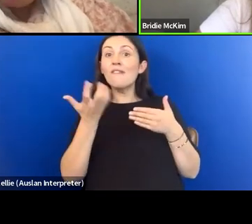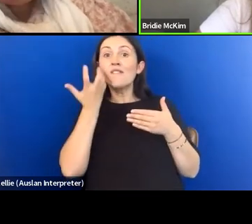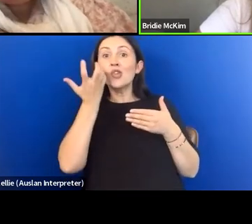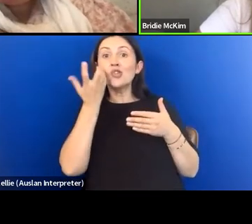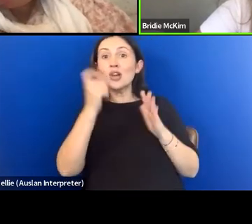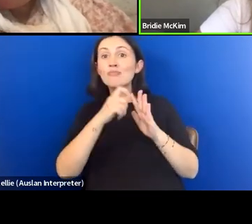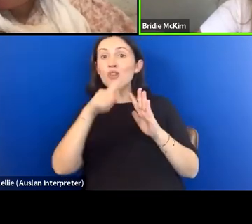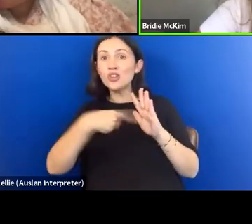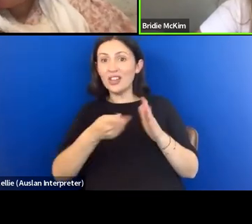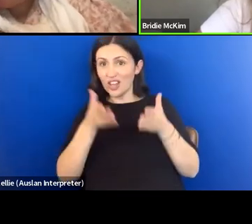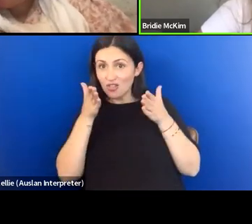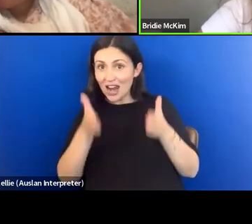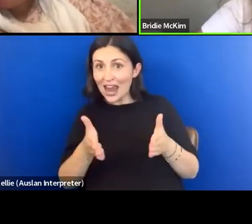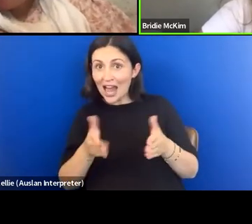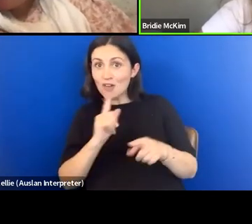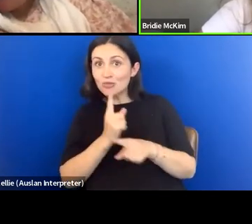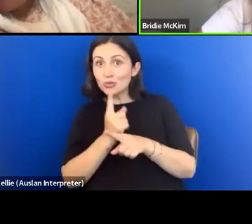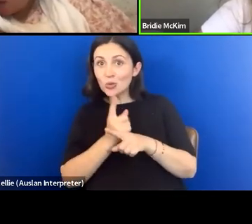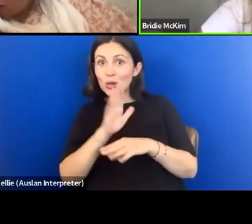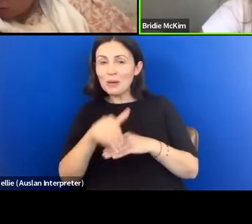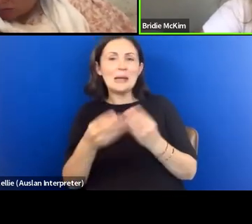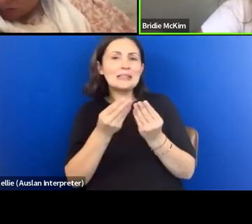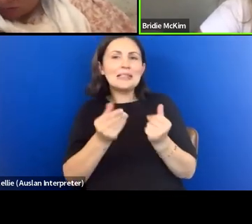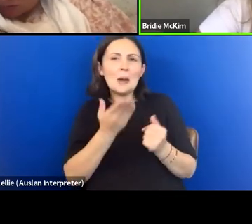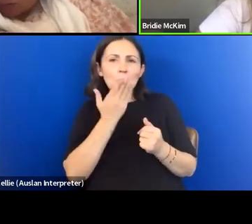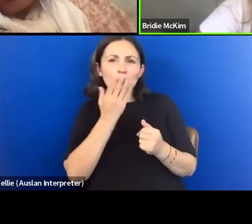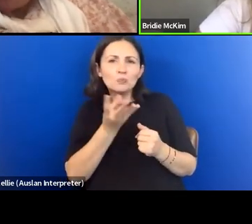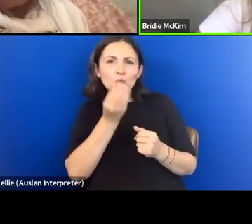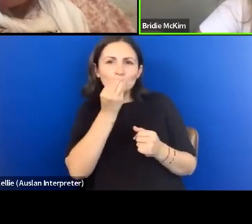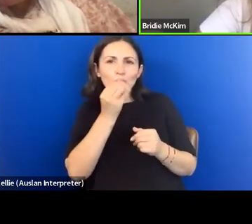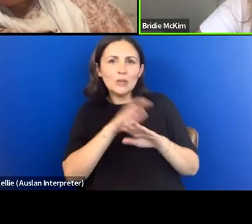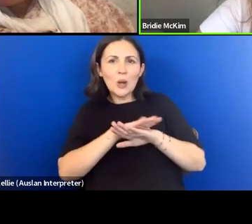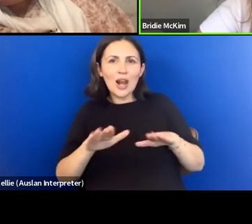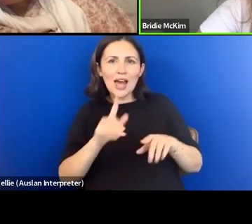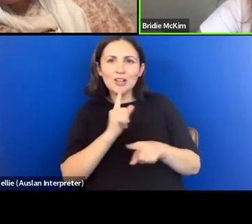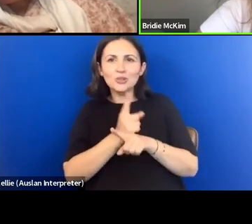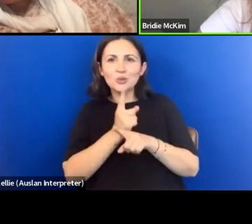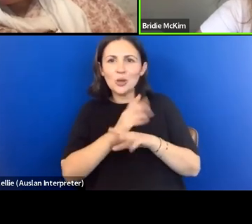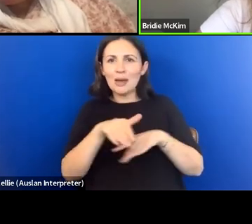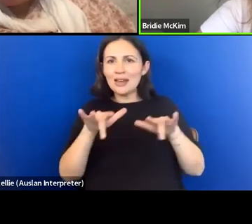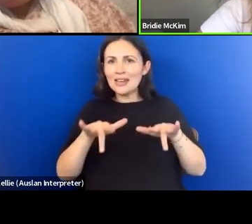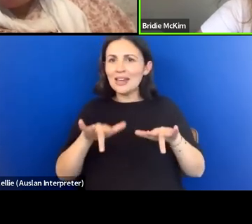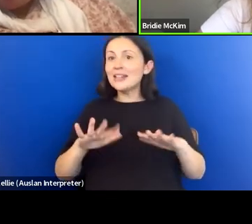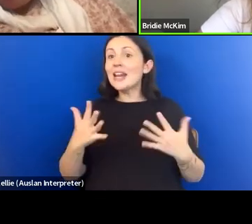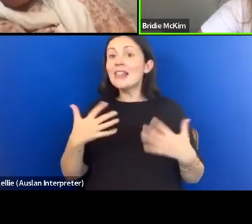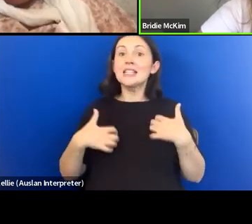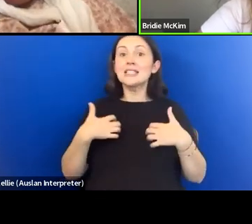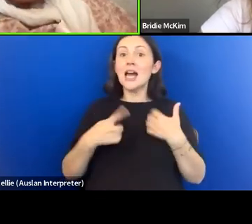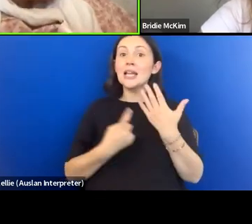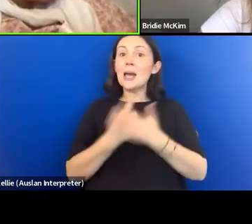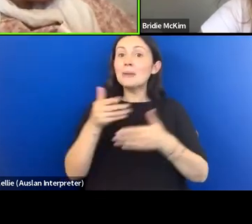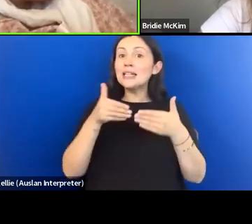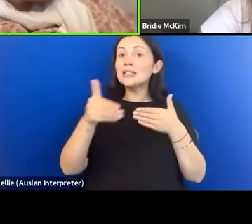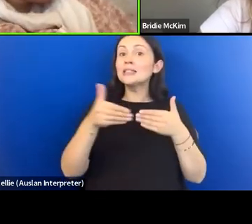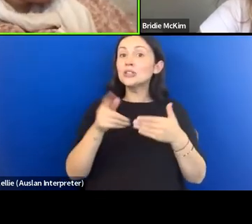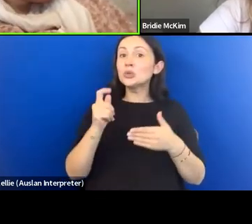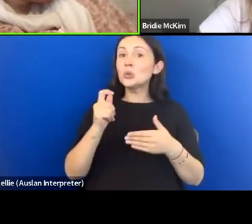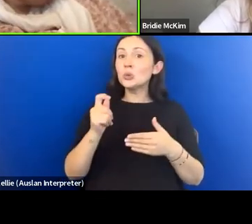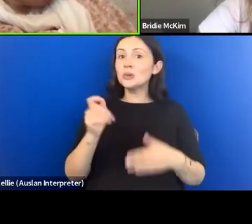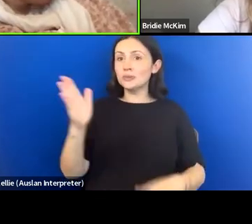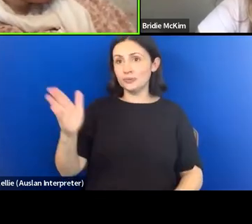things that are a bit hush-hush. But is there anything that you're really excited for that's on the horizon for you? I've